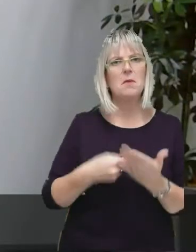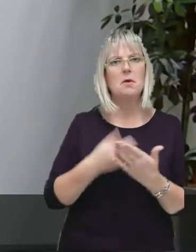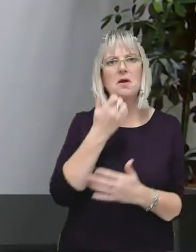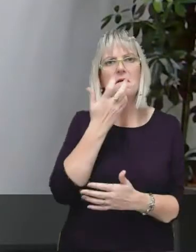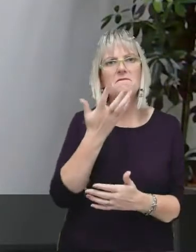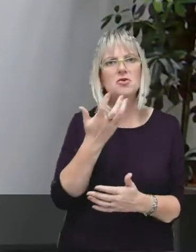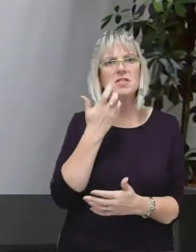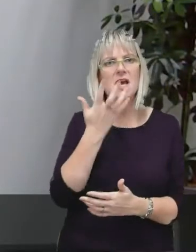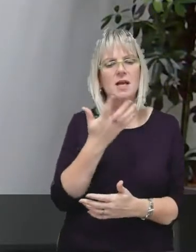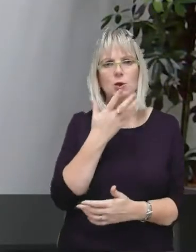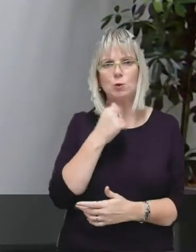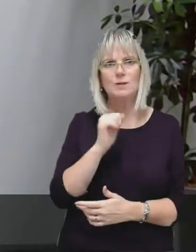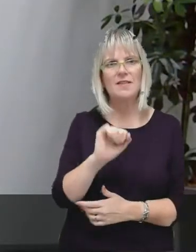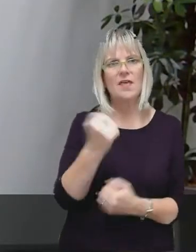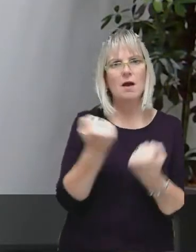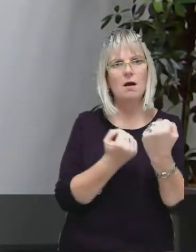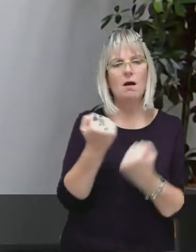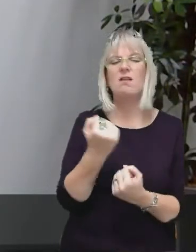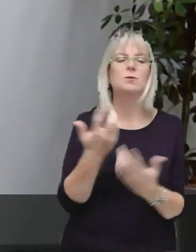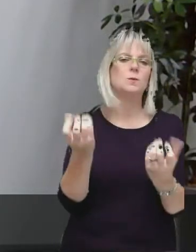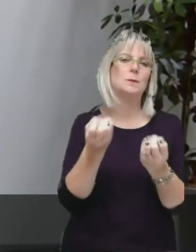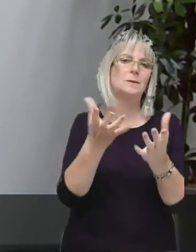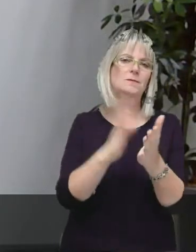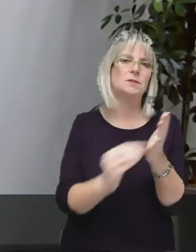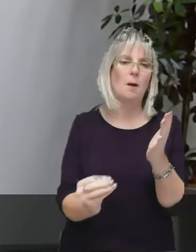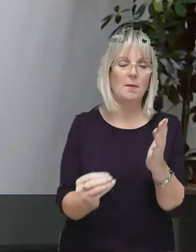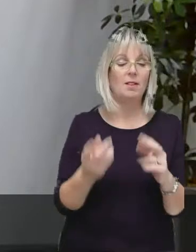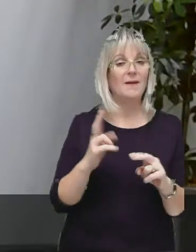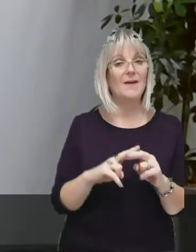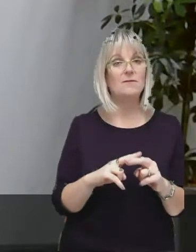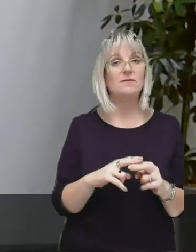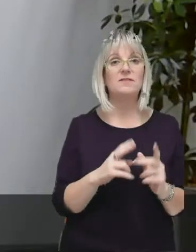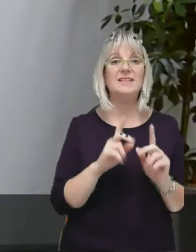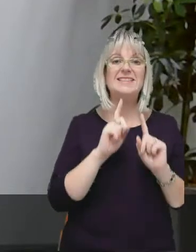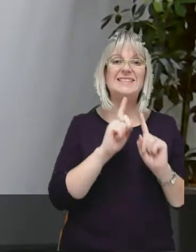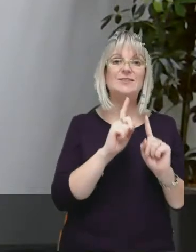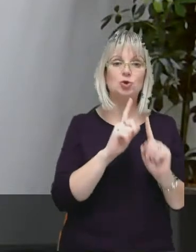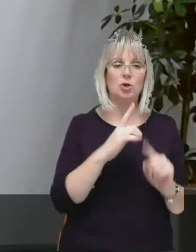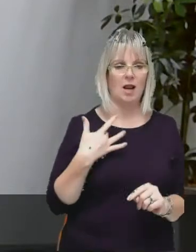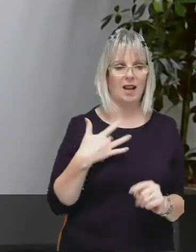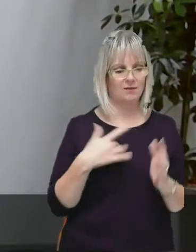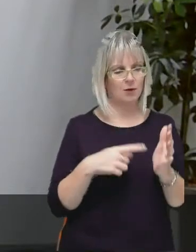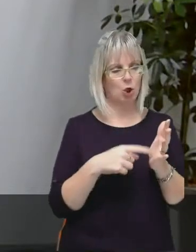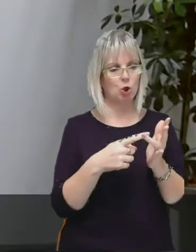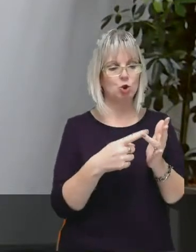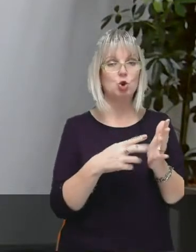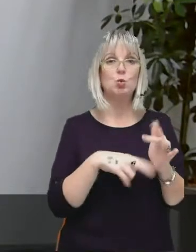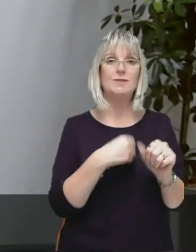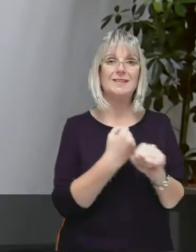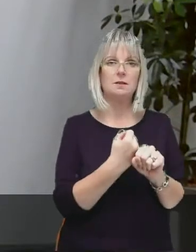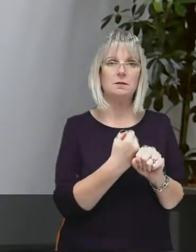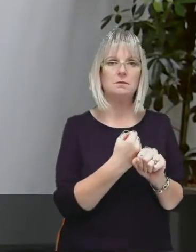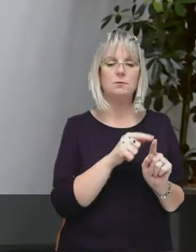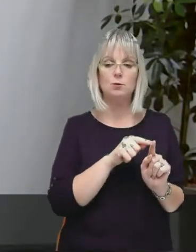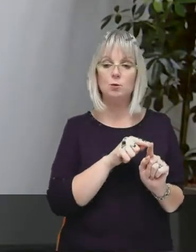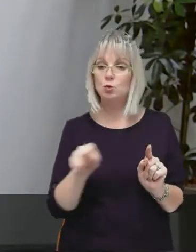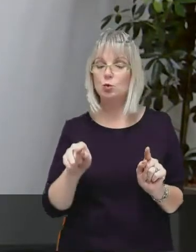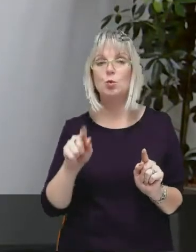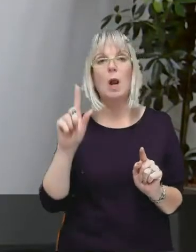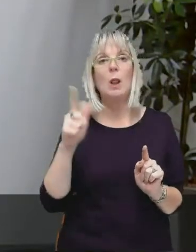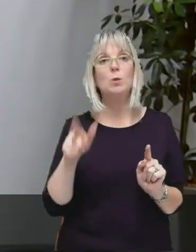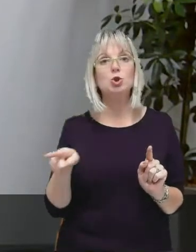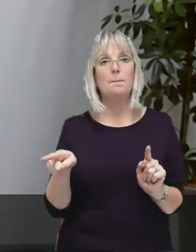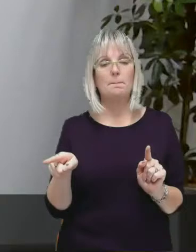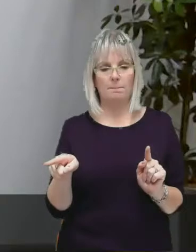a teacher who lives in Tooting but was driving to Lewisham because that was the best way to get to your school, you'd be paying an additional